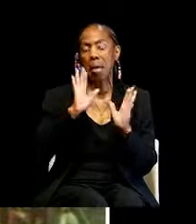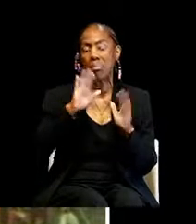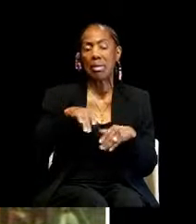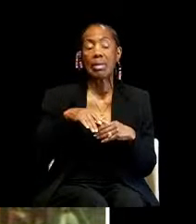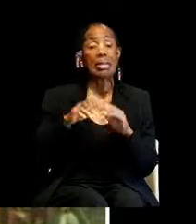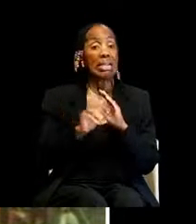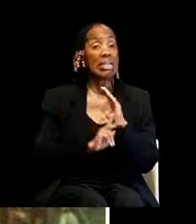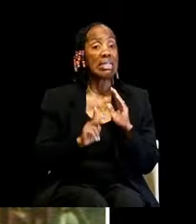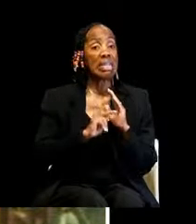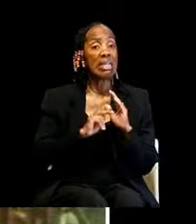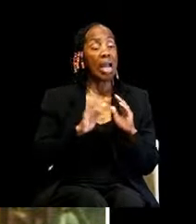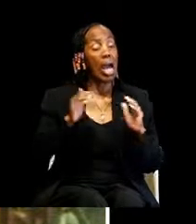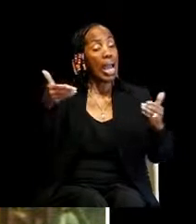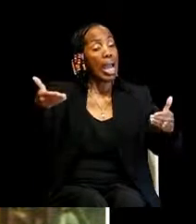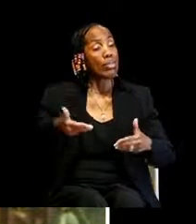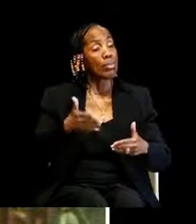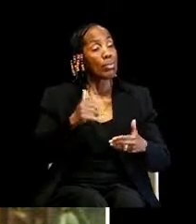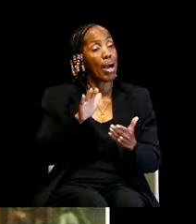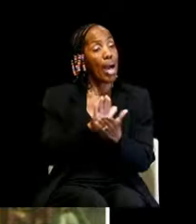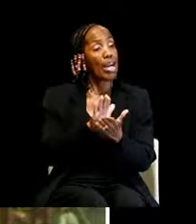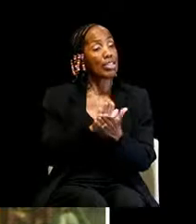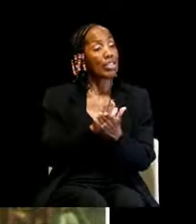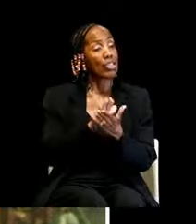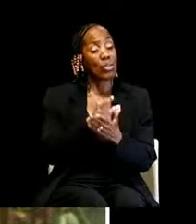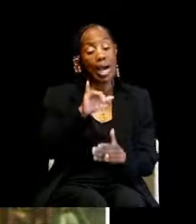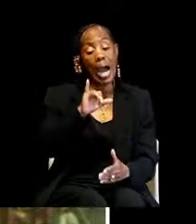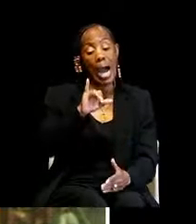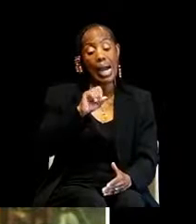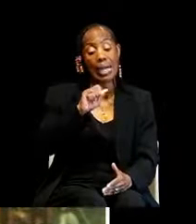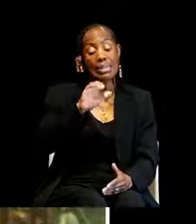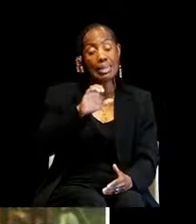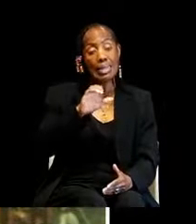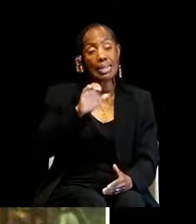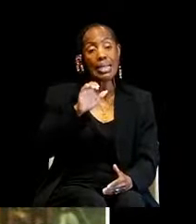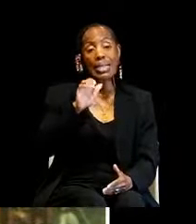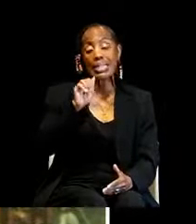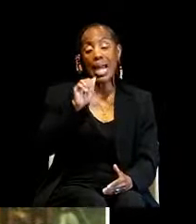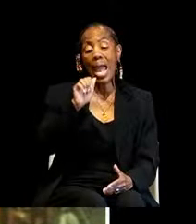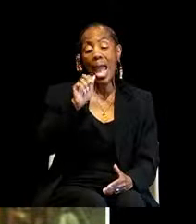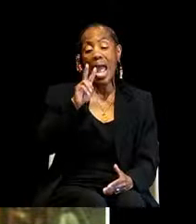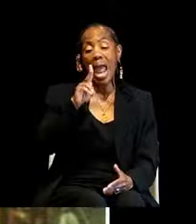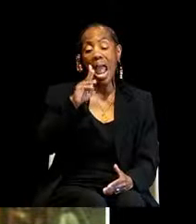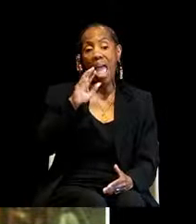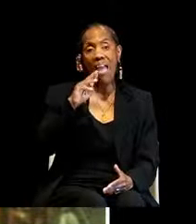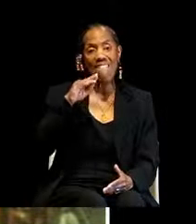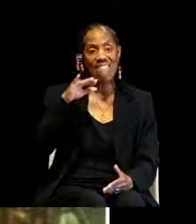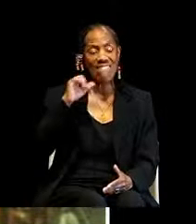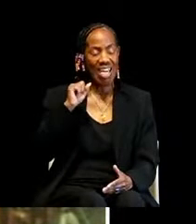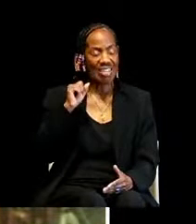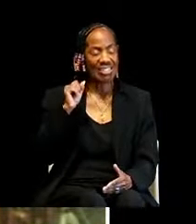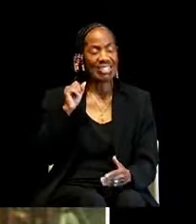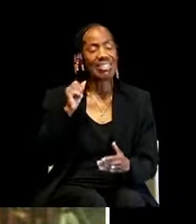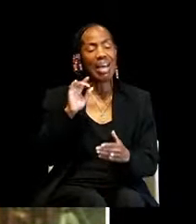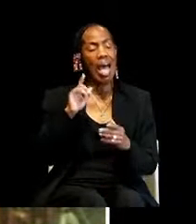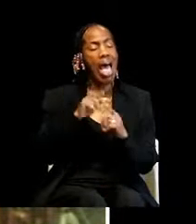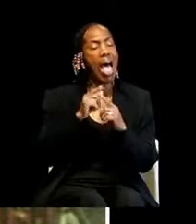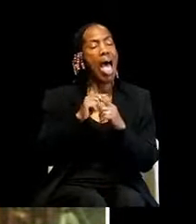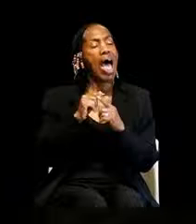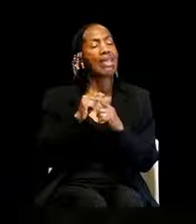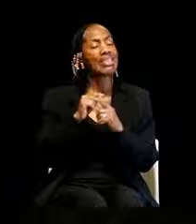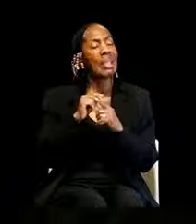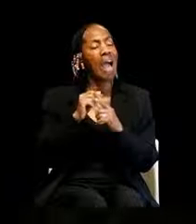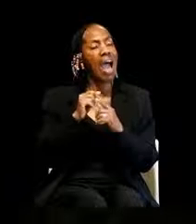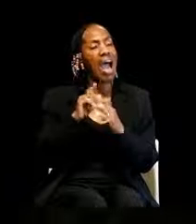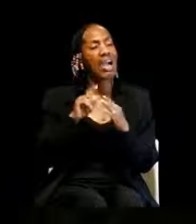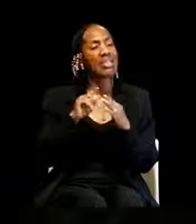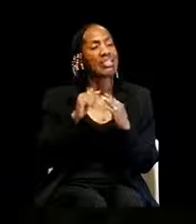school, Isaac A. Davis, guest speaker during our graduation to first grade. My introduction was played on the local radios in